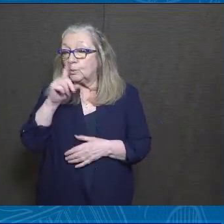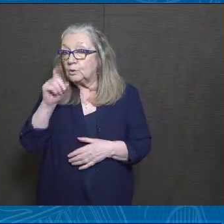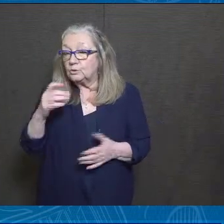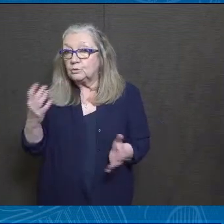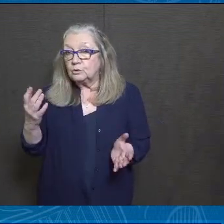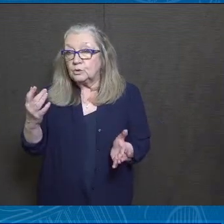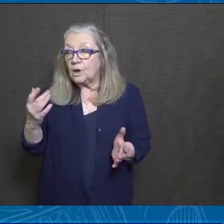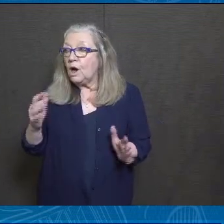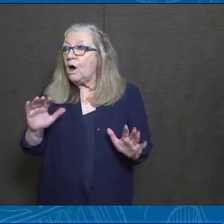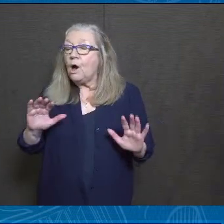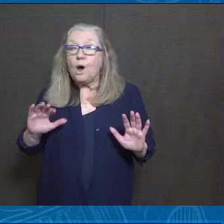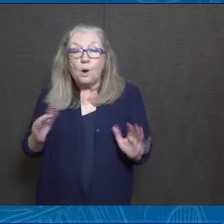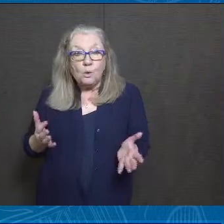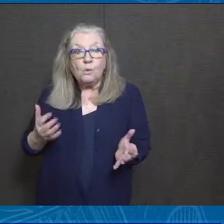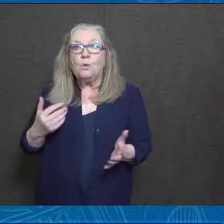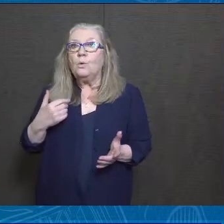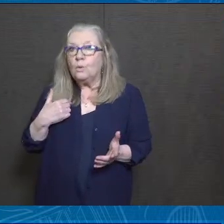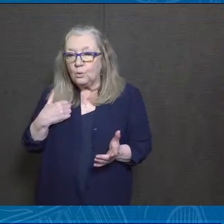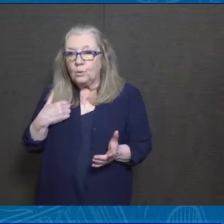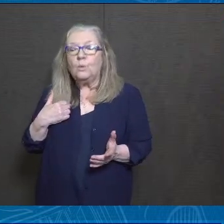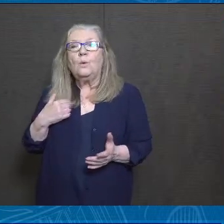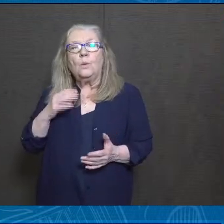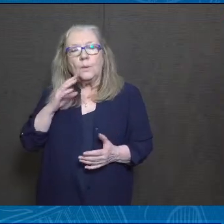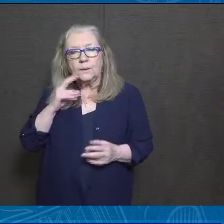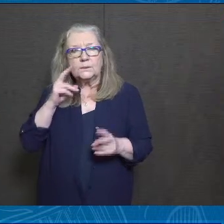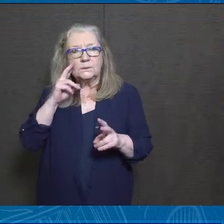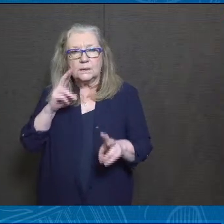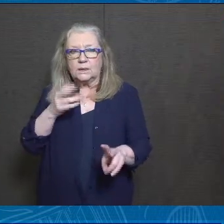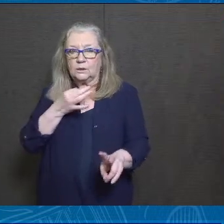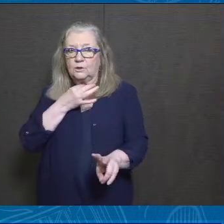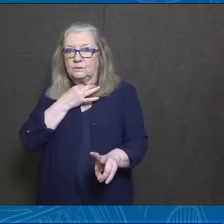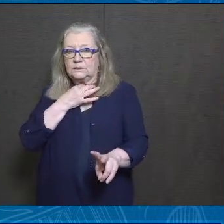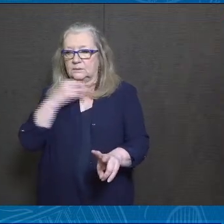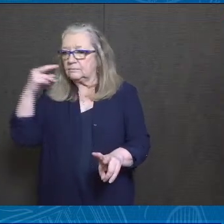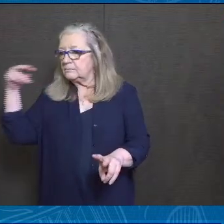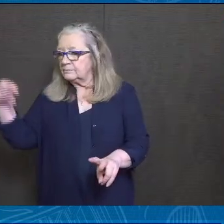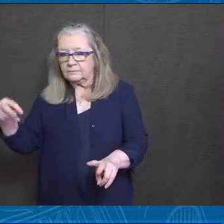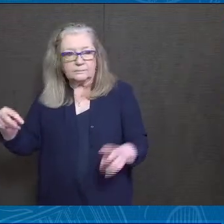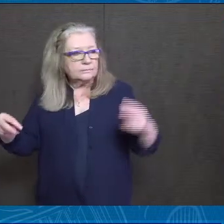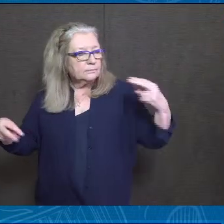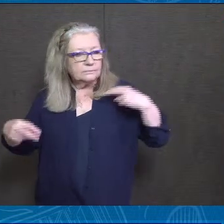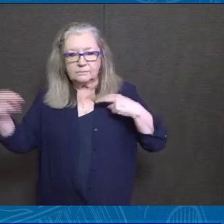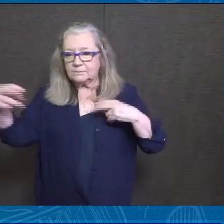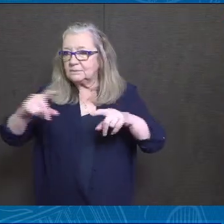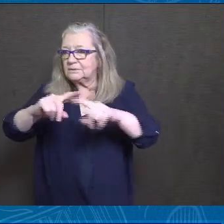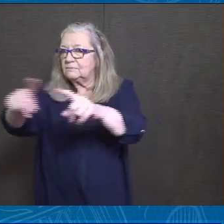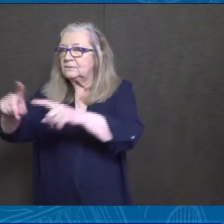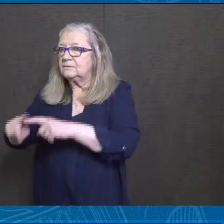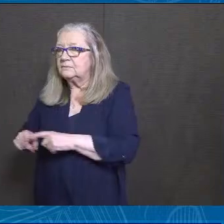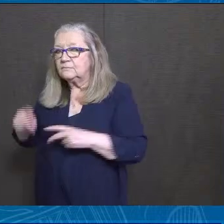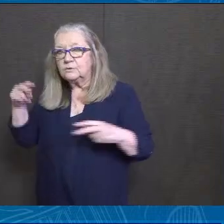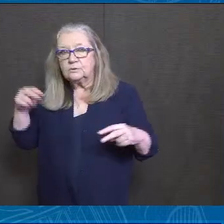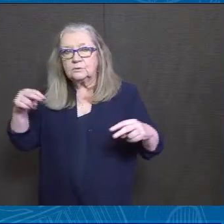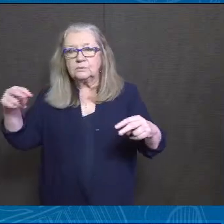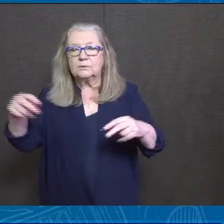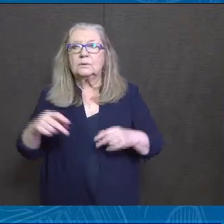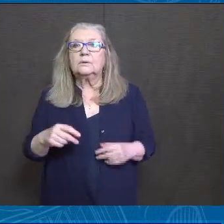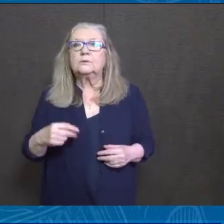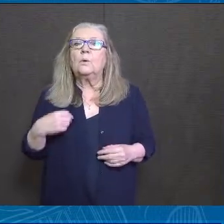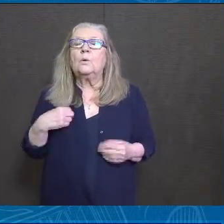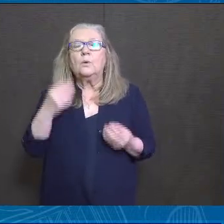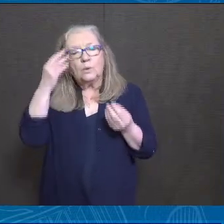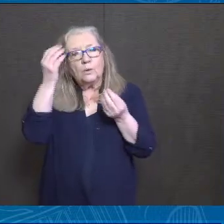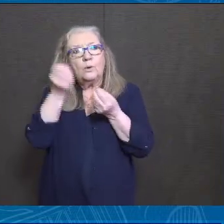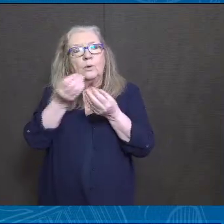about how we are going to see risk from different perspectives. Hindu Kush Himalaya, just to give you a brief idea